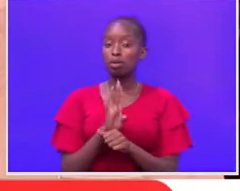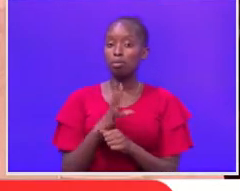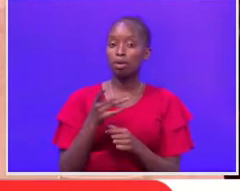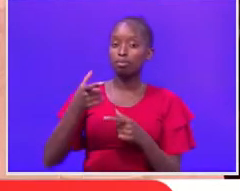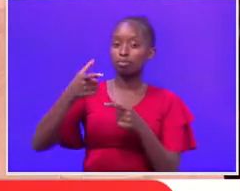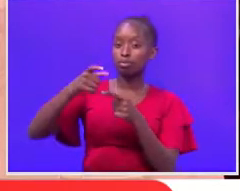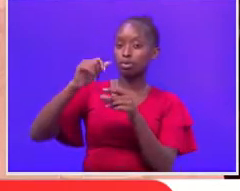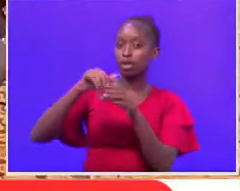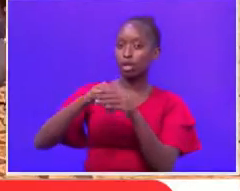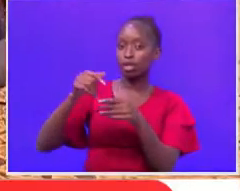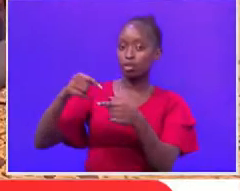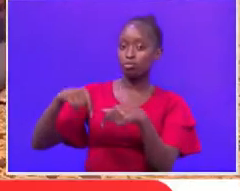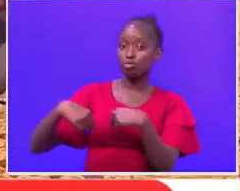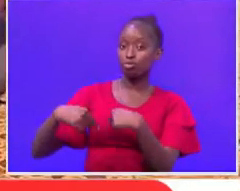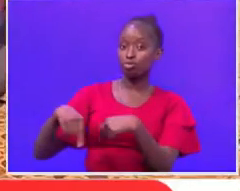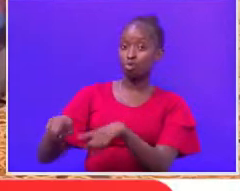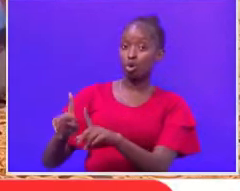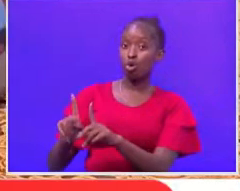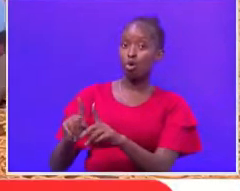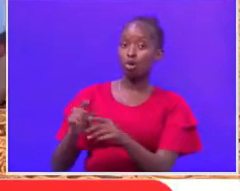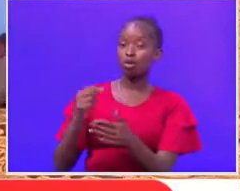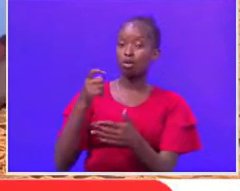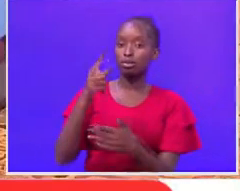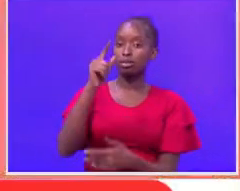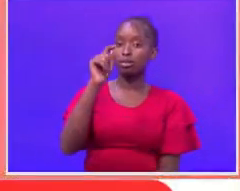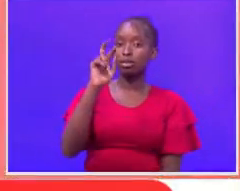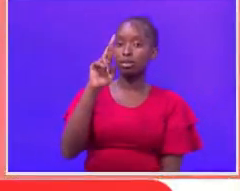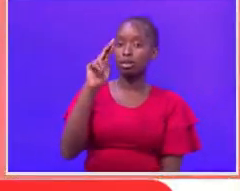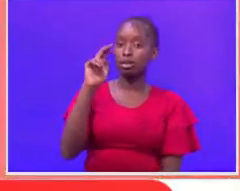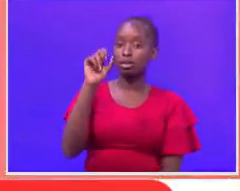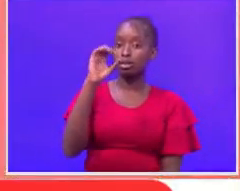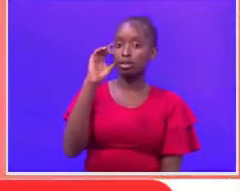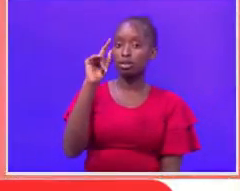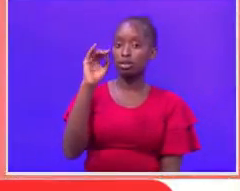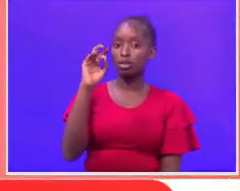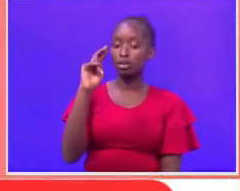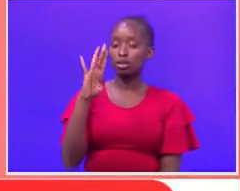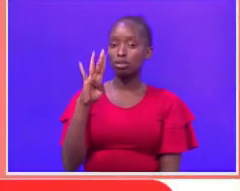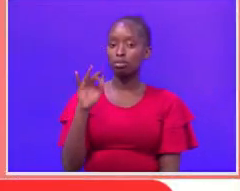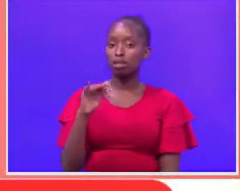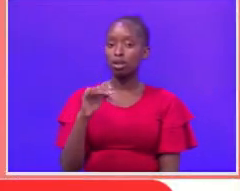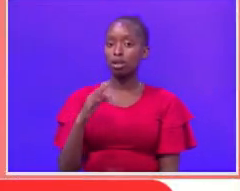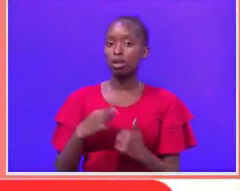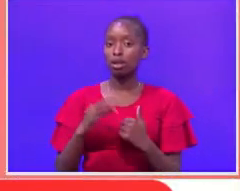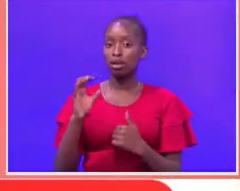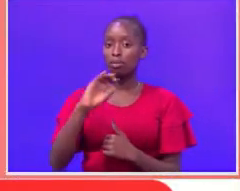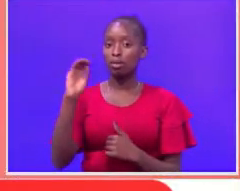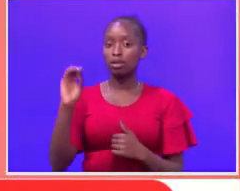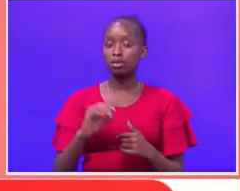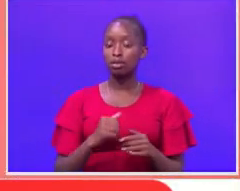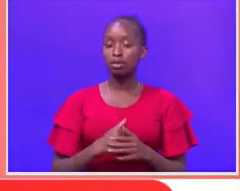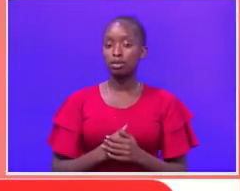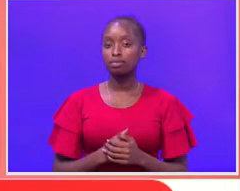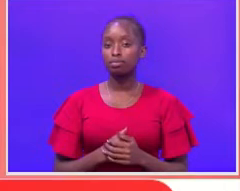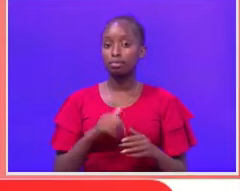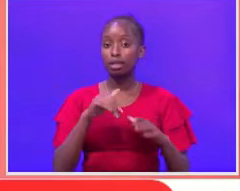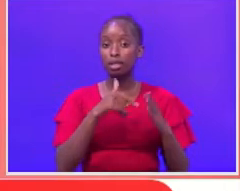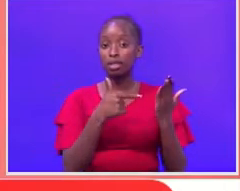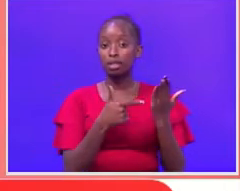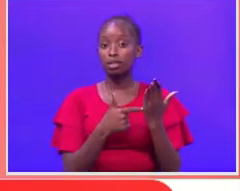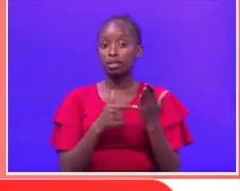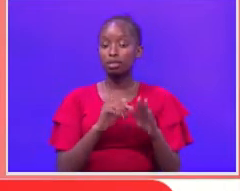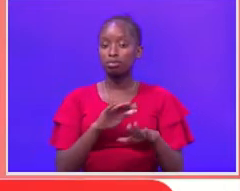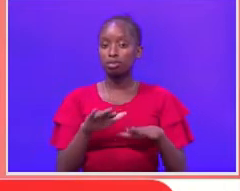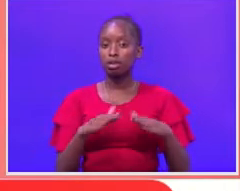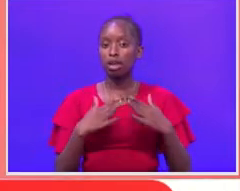in self-transaction by 98%. You know, in the digital space, we are seeing more and more